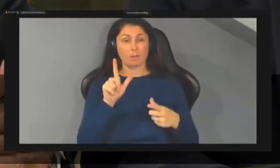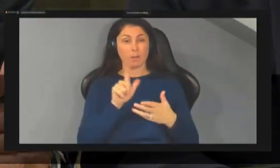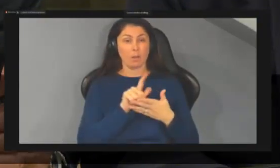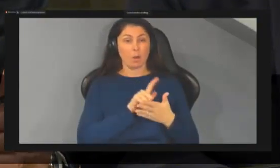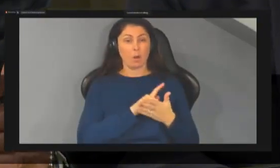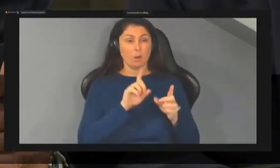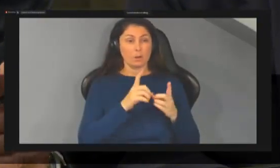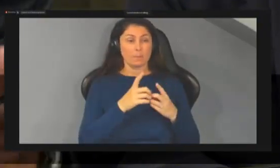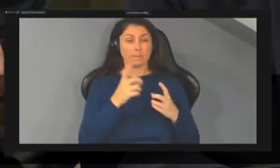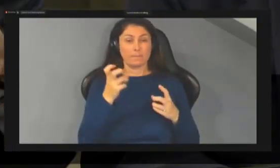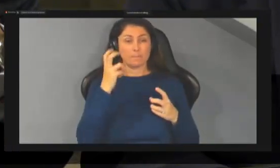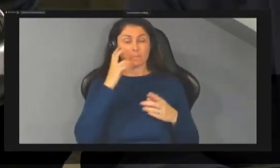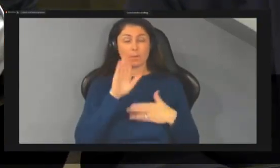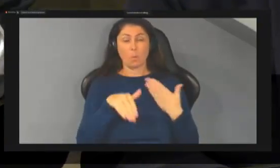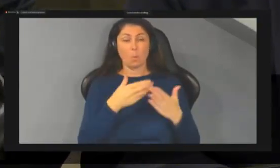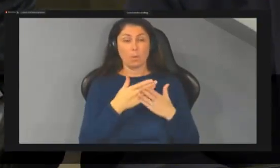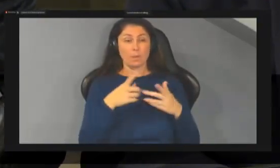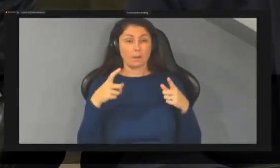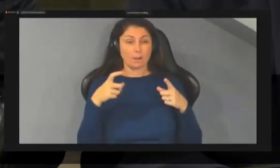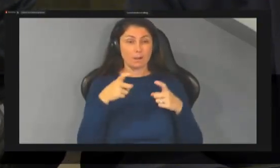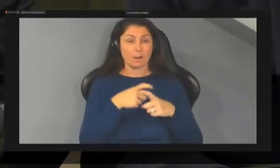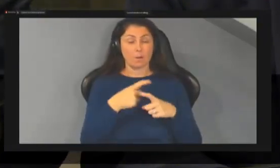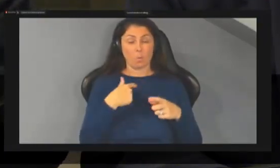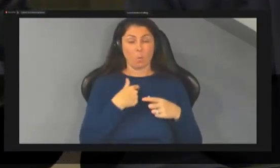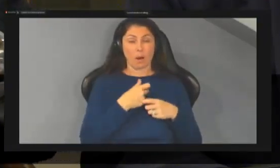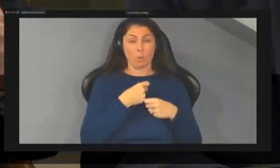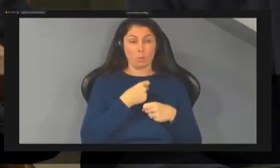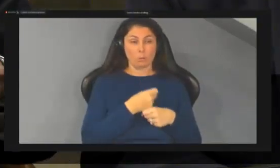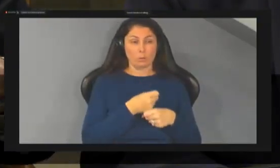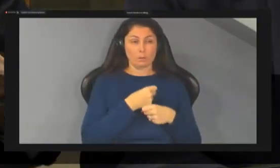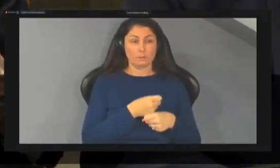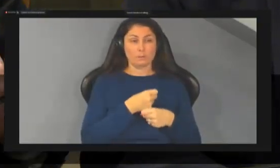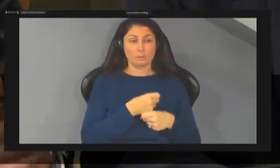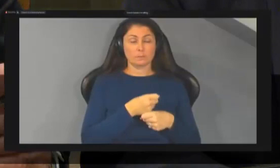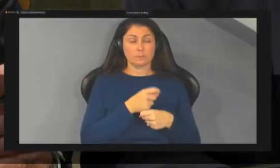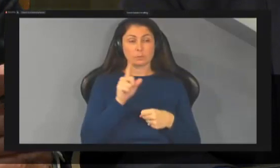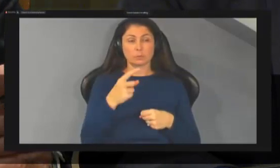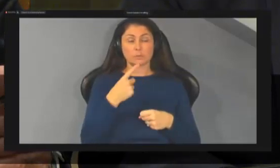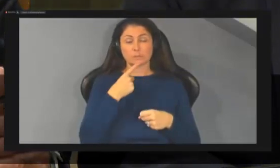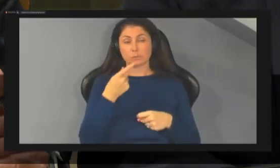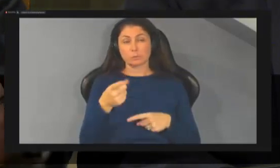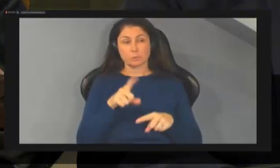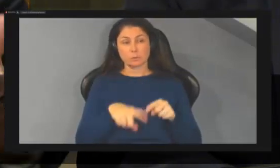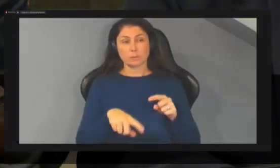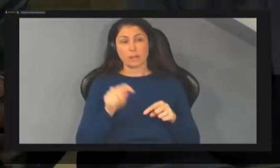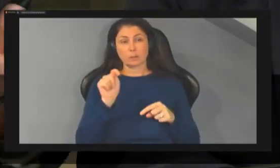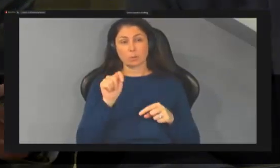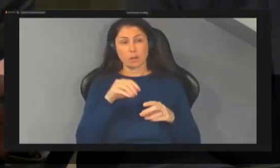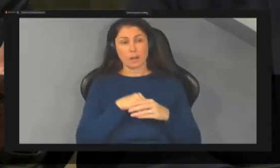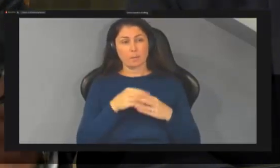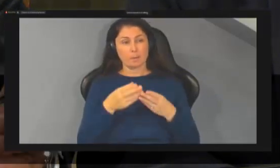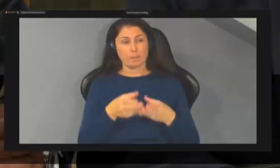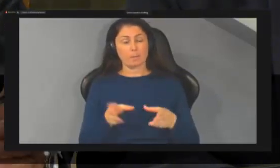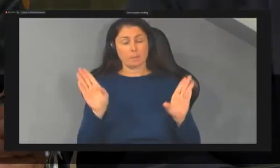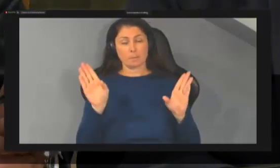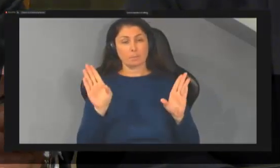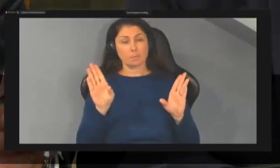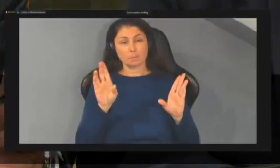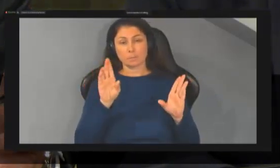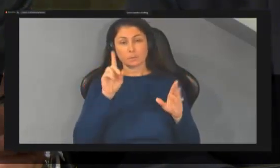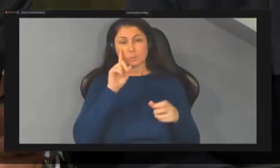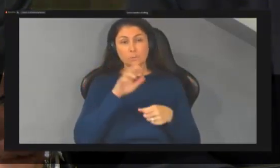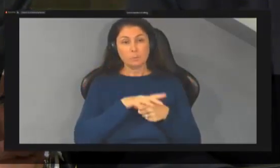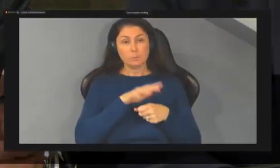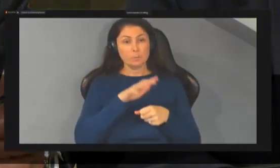of the complexities of what I was creating simply by saying you can't urinate in public, okay? It blew my mind, but it was a really